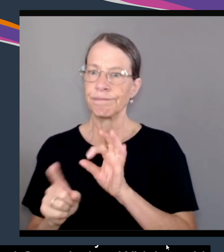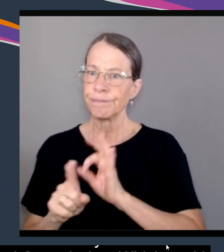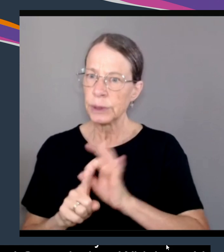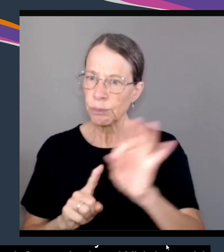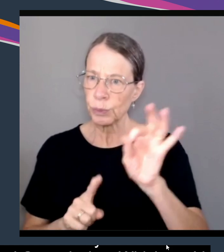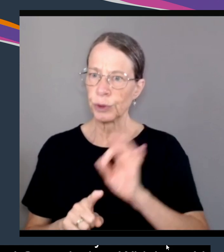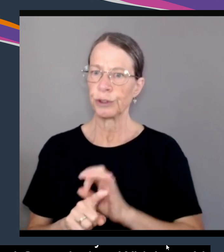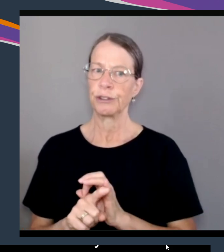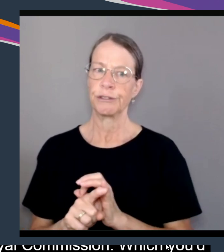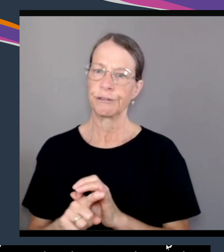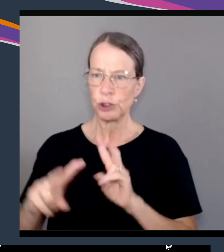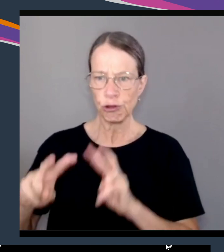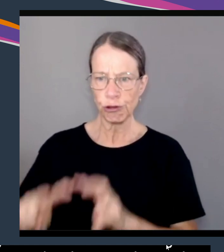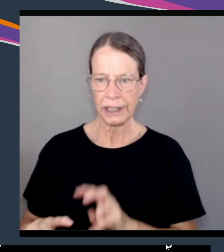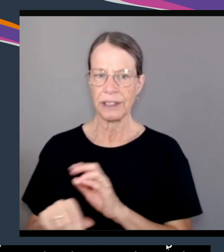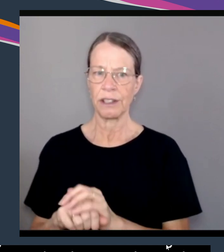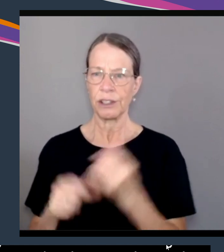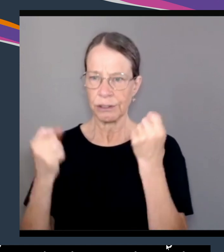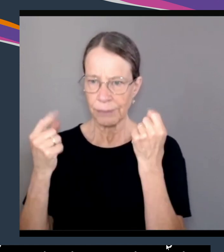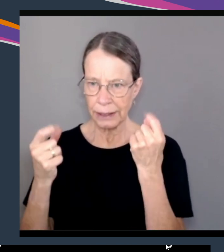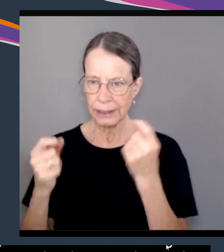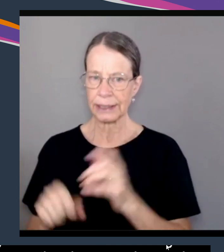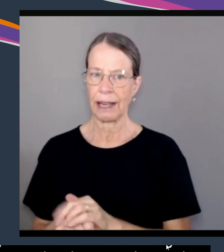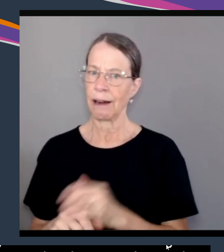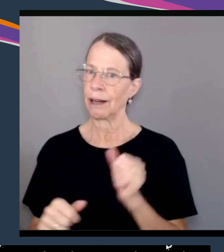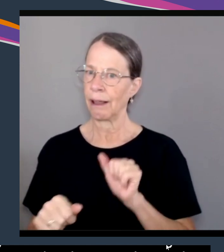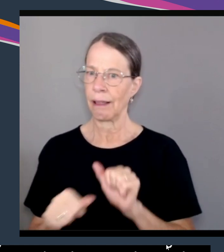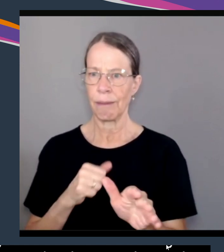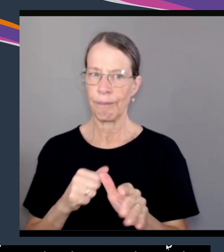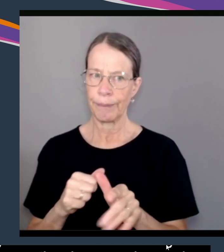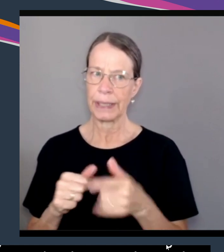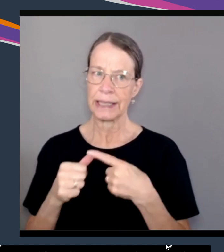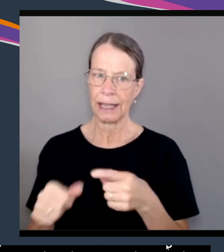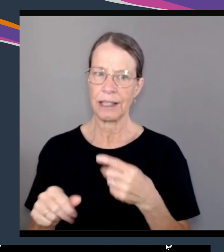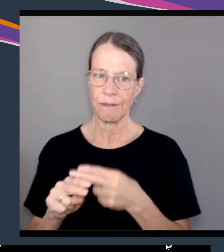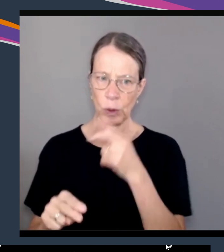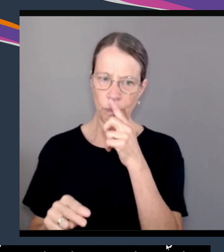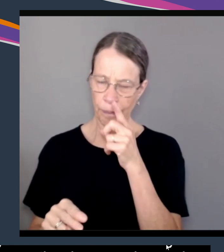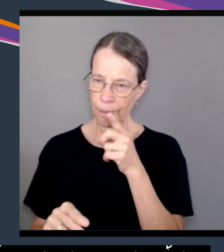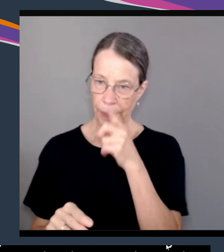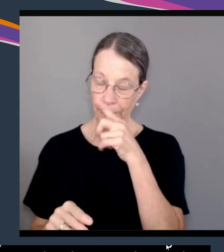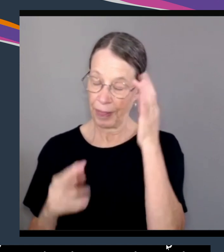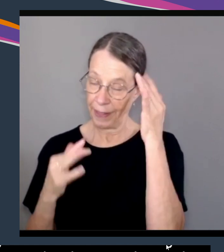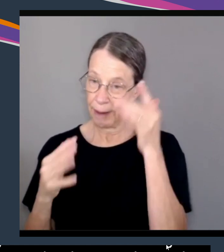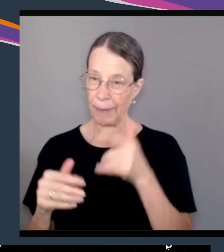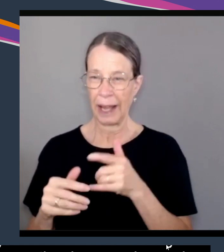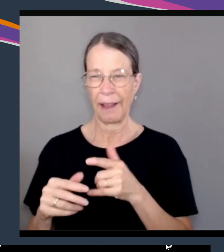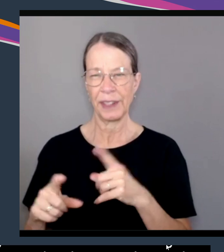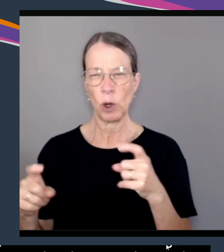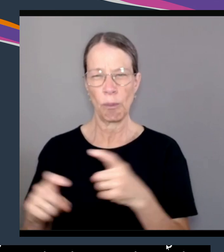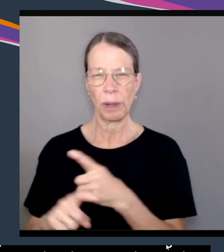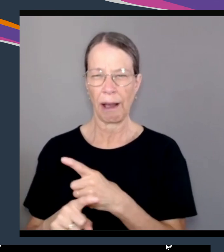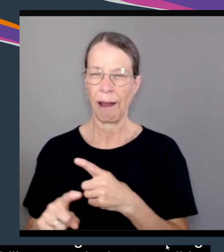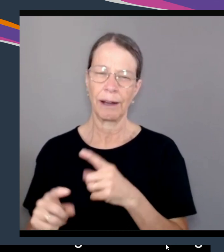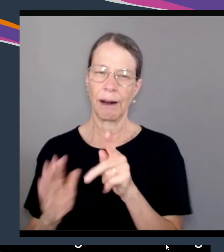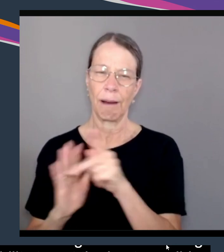answers and gain the greatest insight into some of the complex policy problems that we're wrestling with and have been for quite some